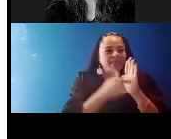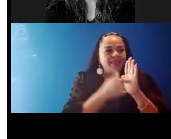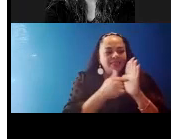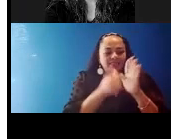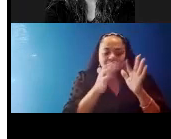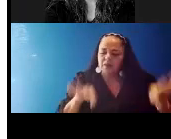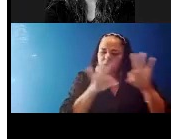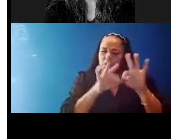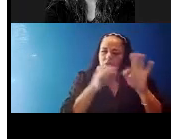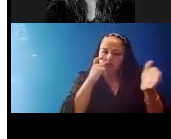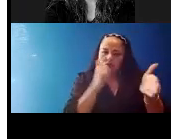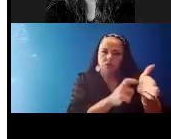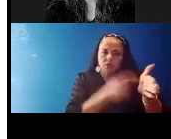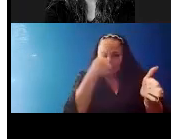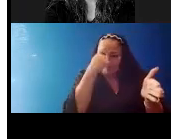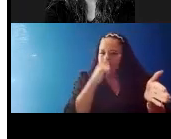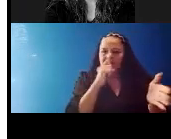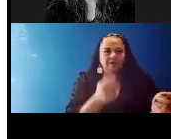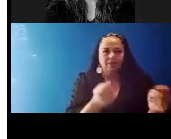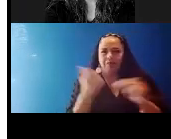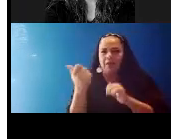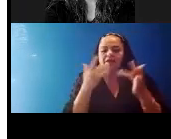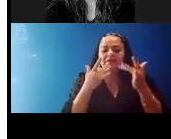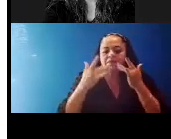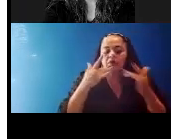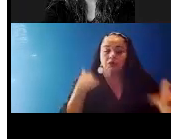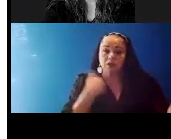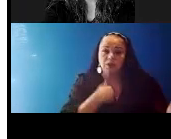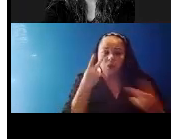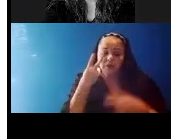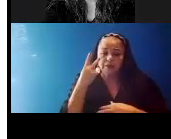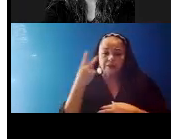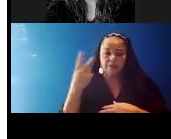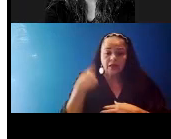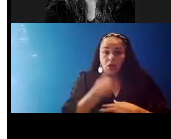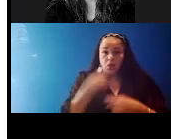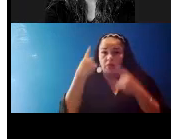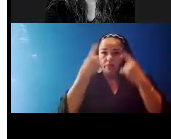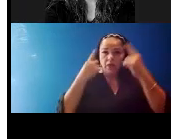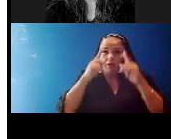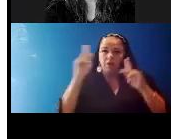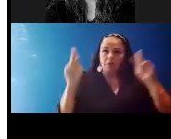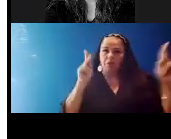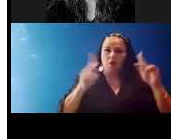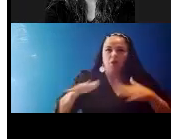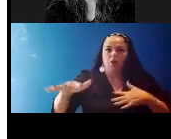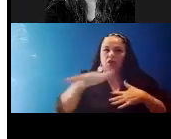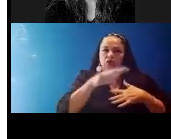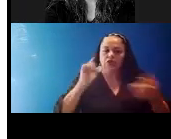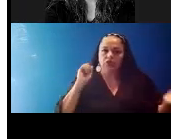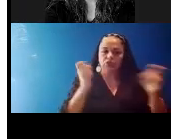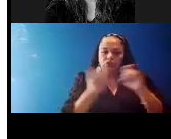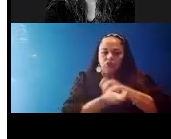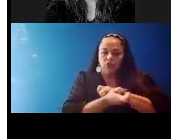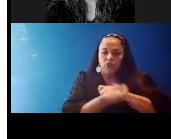immediately eliminate the disparities that we see, right? And so as we think about the population changing, it can actually paint a